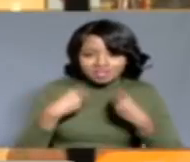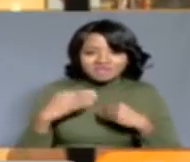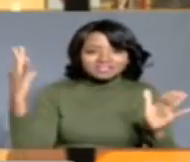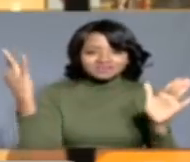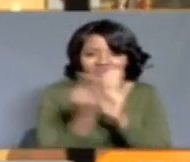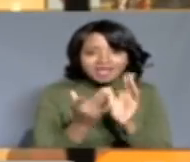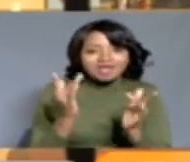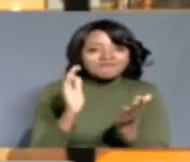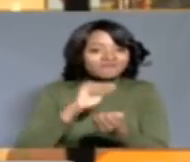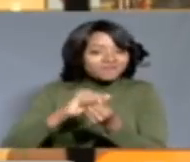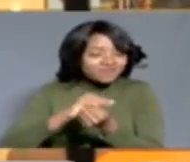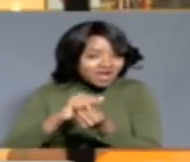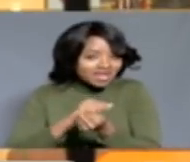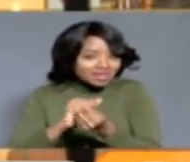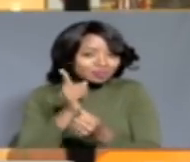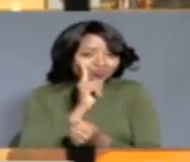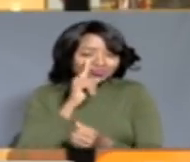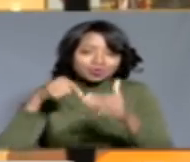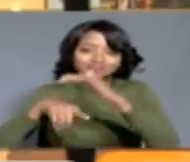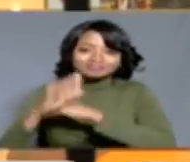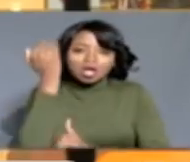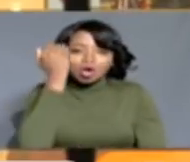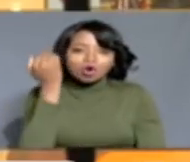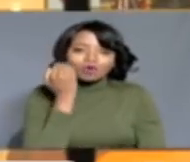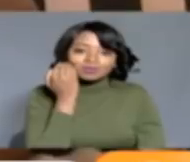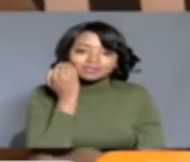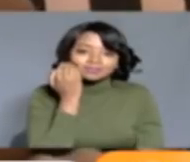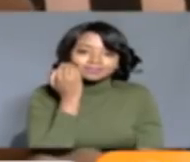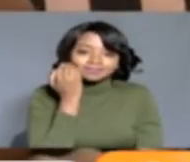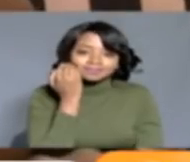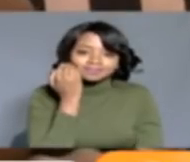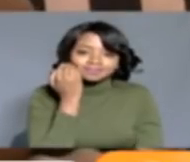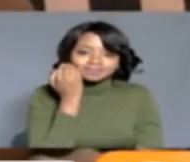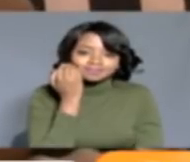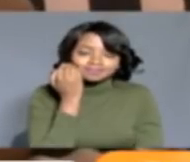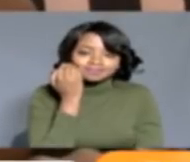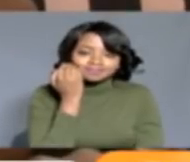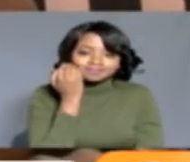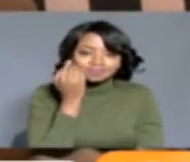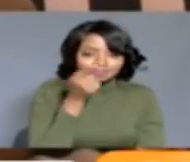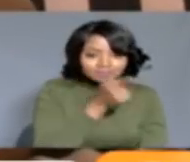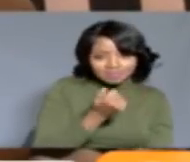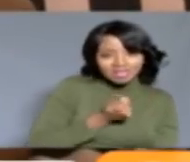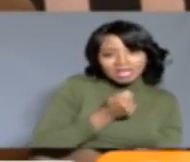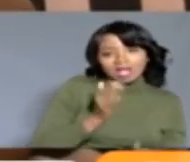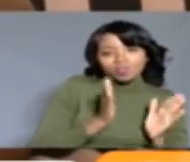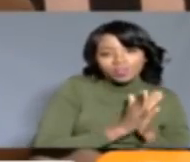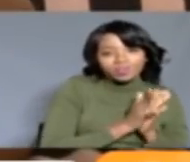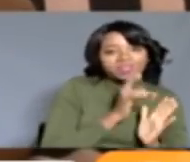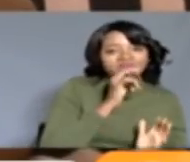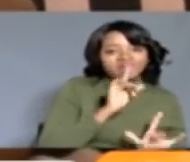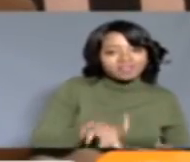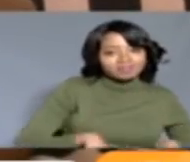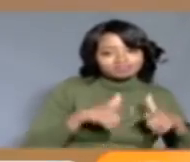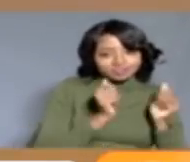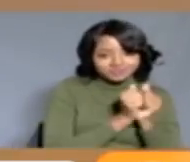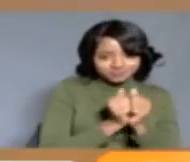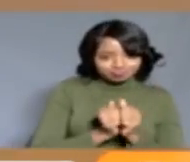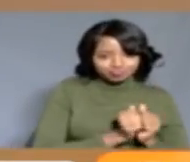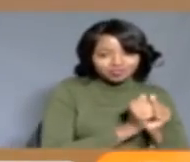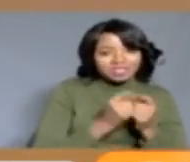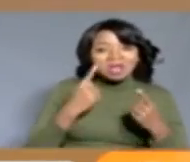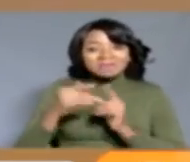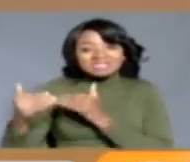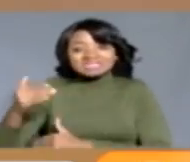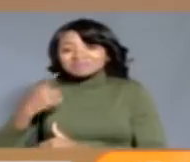by the time investigating officer anakuja, atapata the file is ready. The minor will now be staying with her father. Neighbors say it's not the first